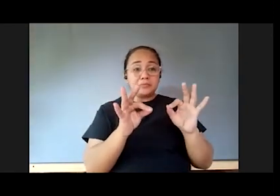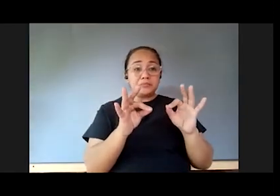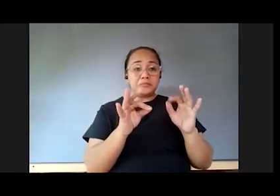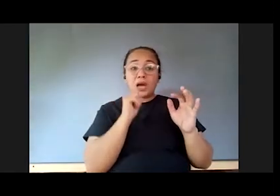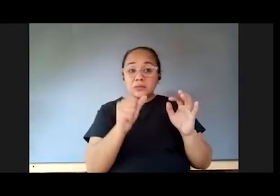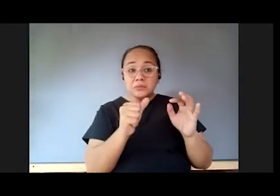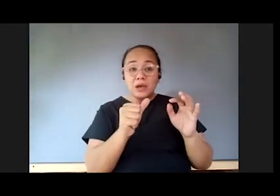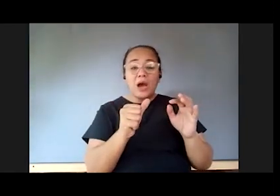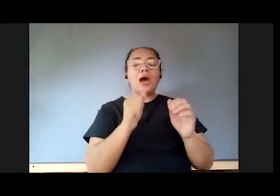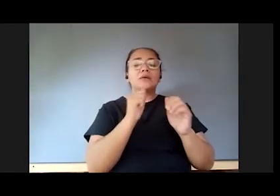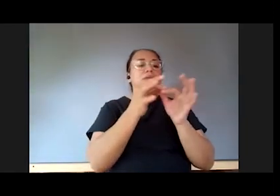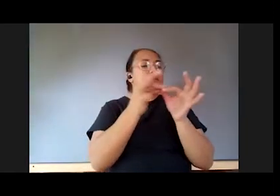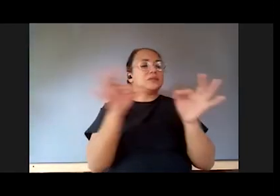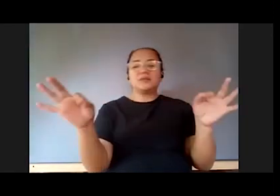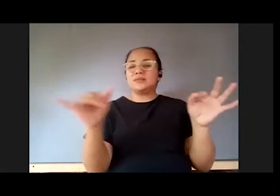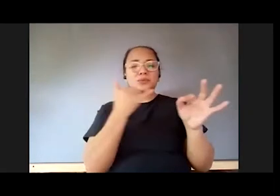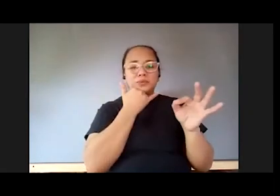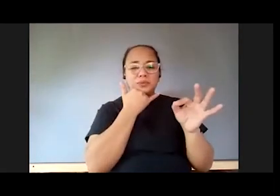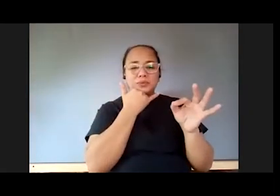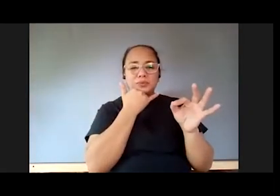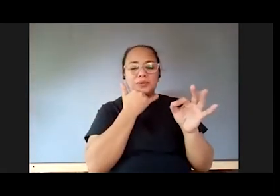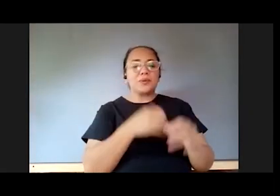You're saying you are a child.